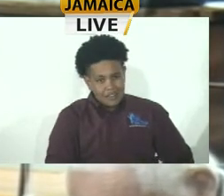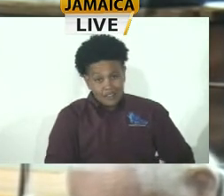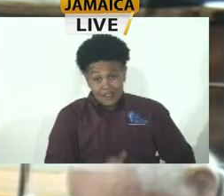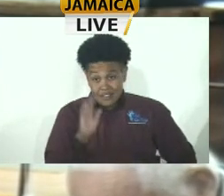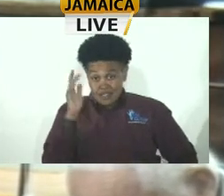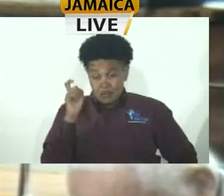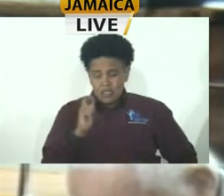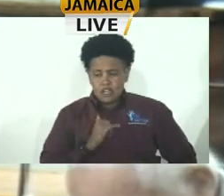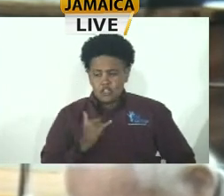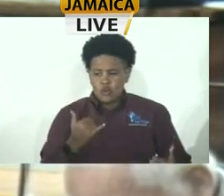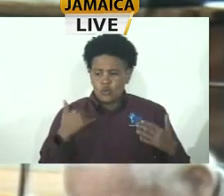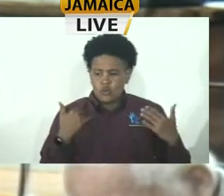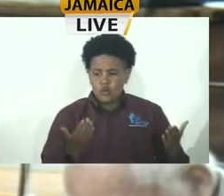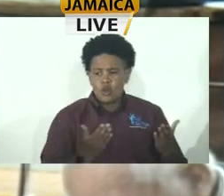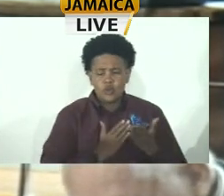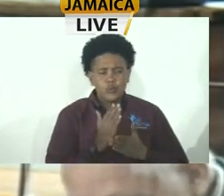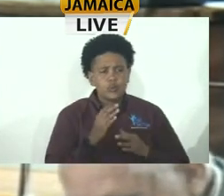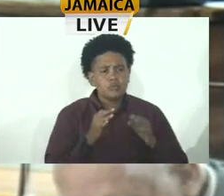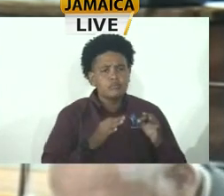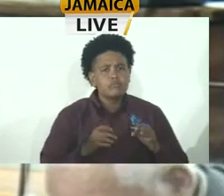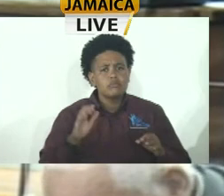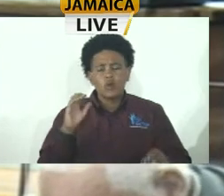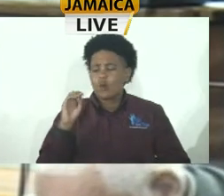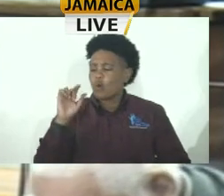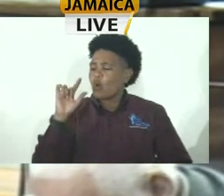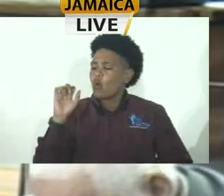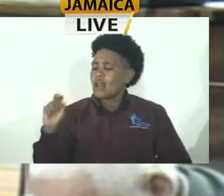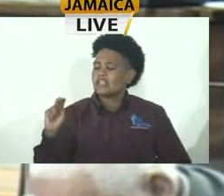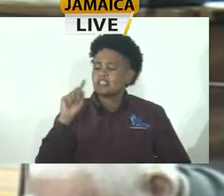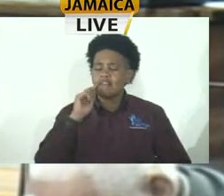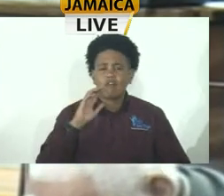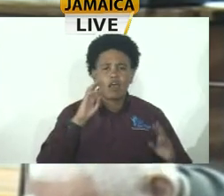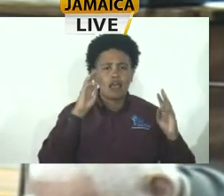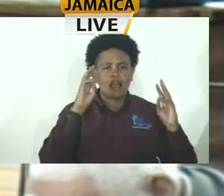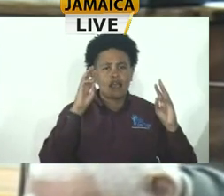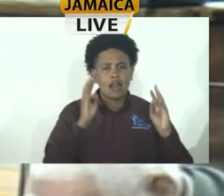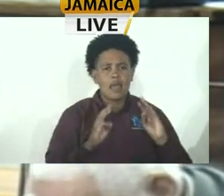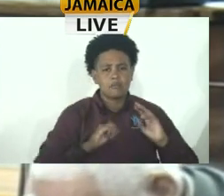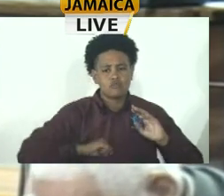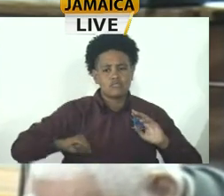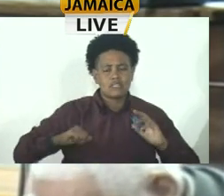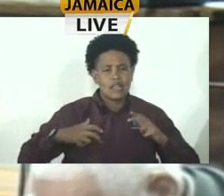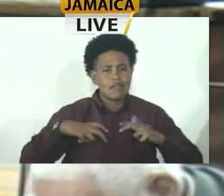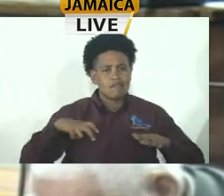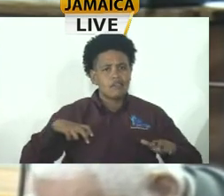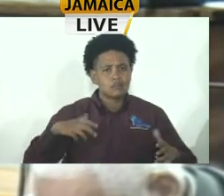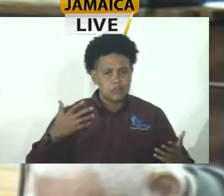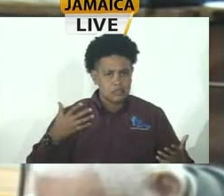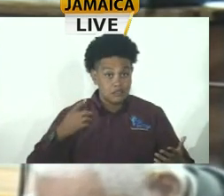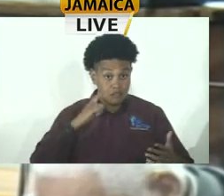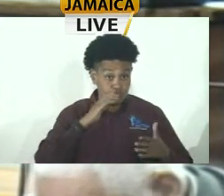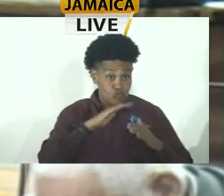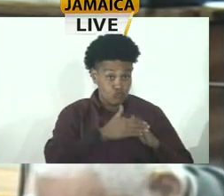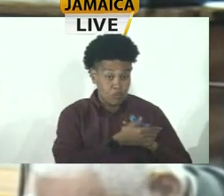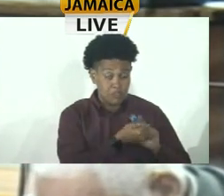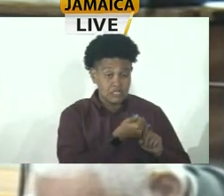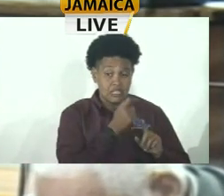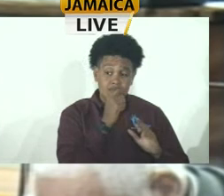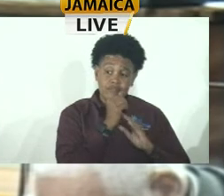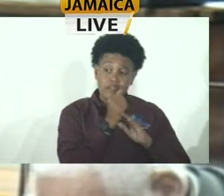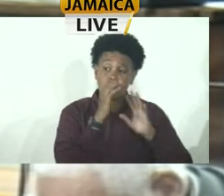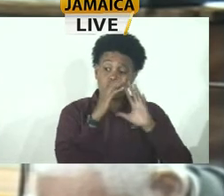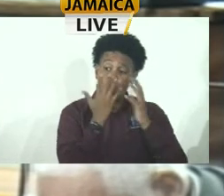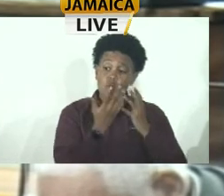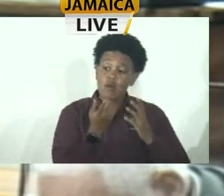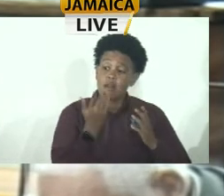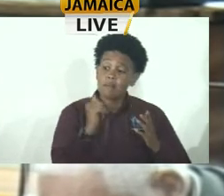i move swiftly through to the coalition for climate resilient investment and again jamaica leads the world